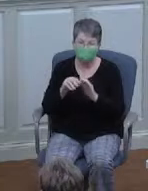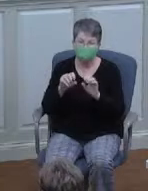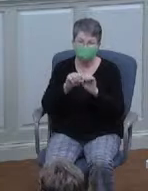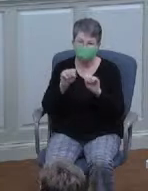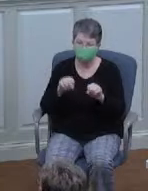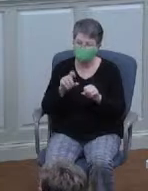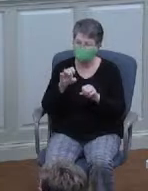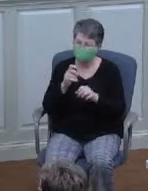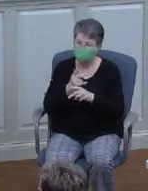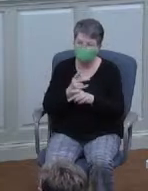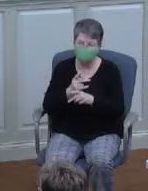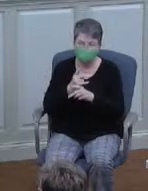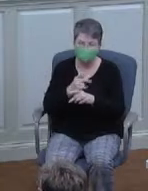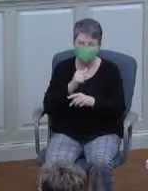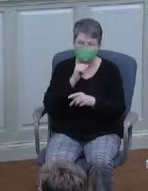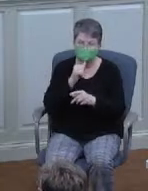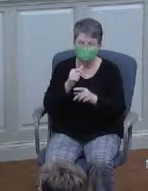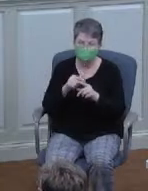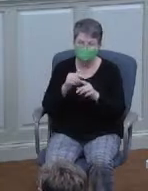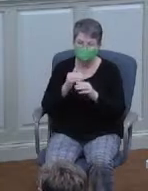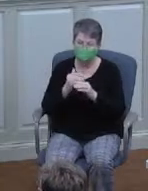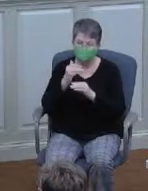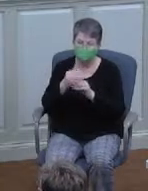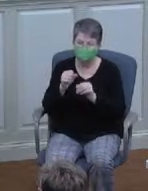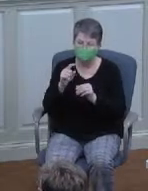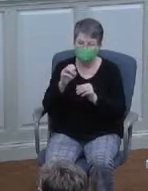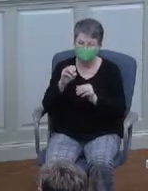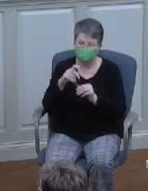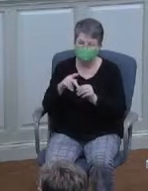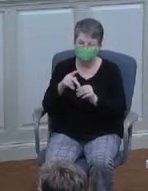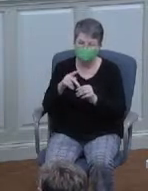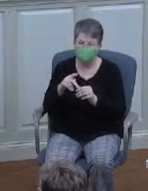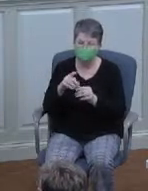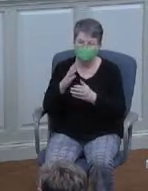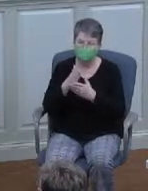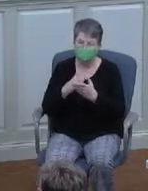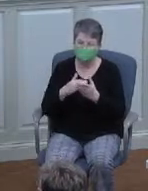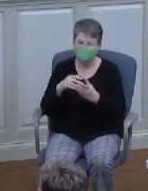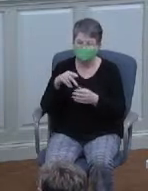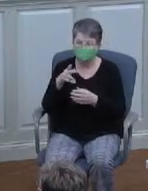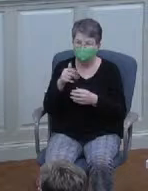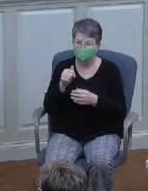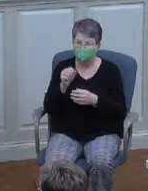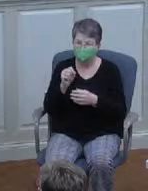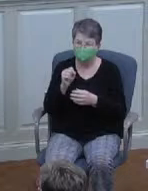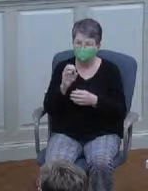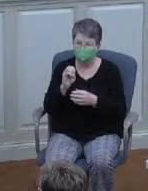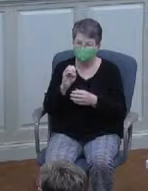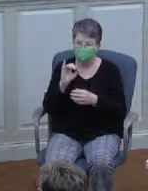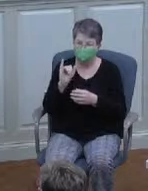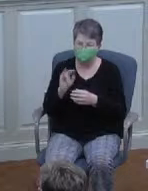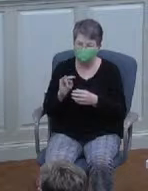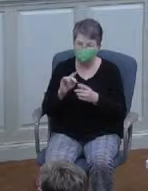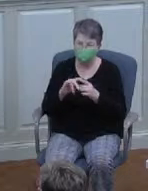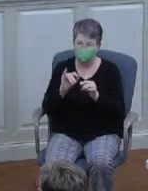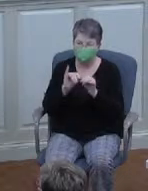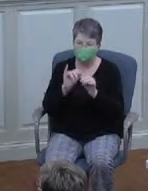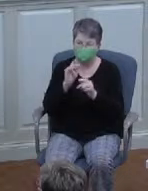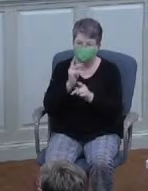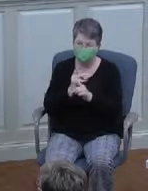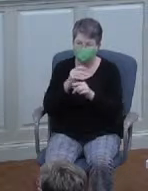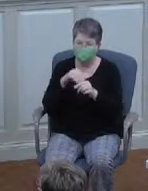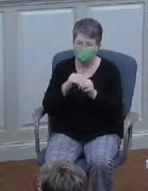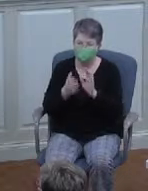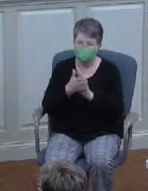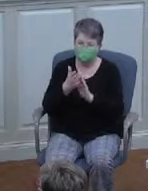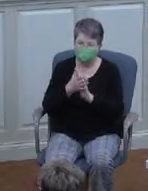to be careful not to overstep some of the phasing that you need to have in order to essentially stay in operations and